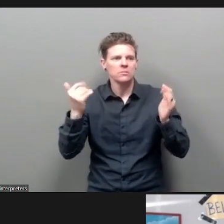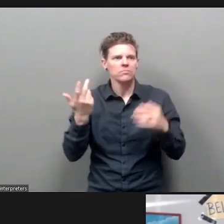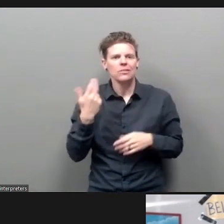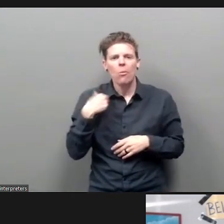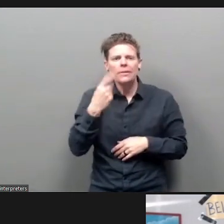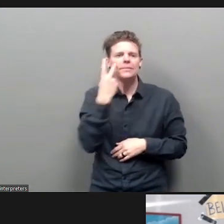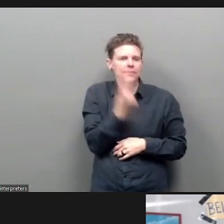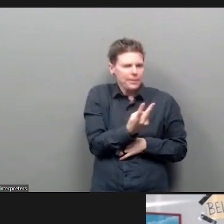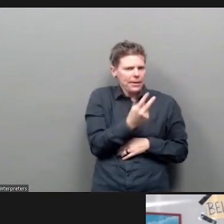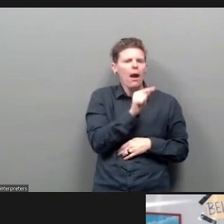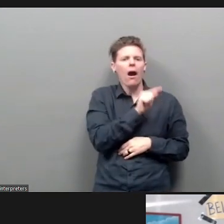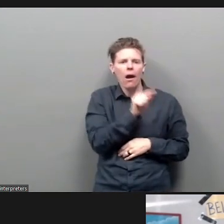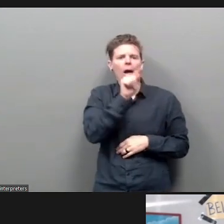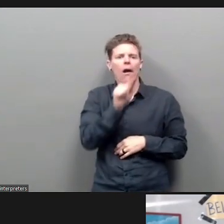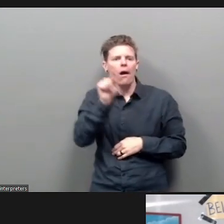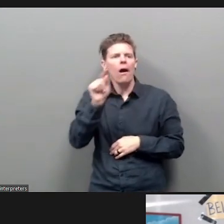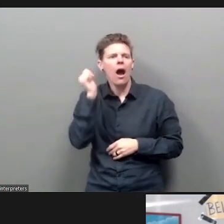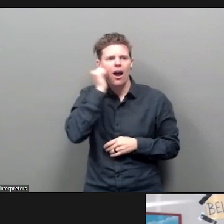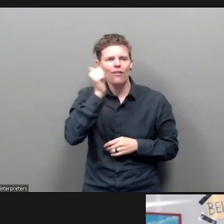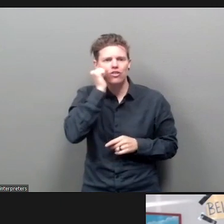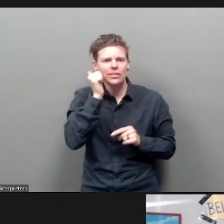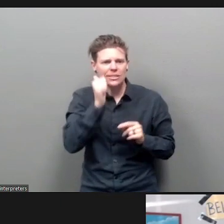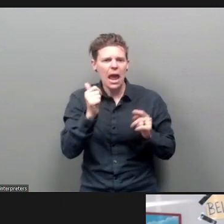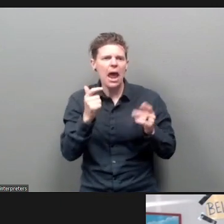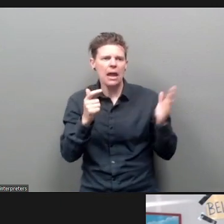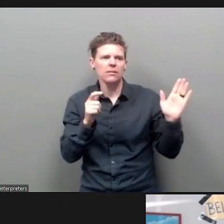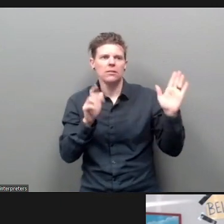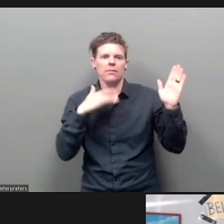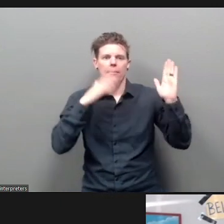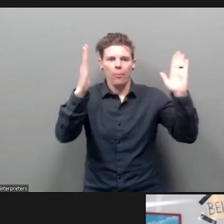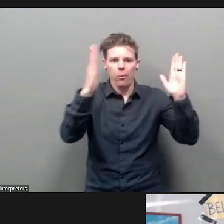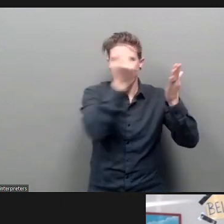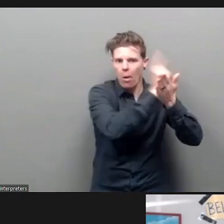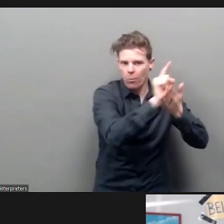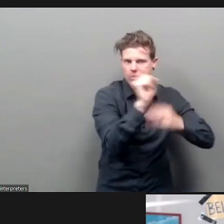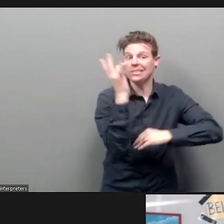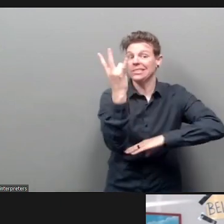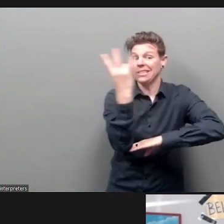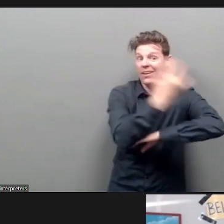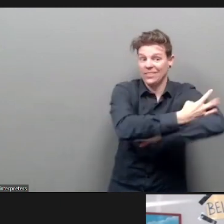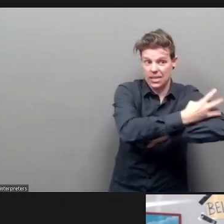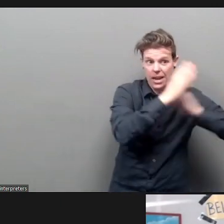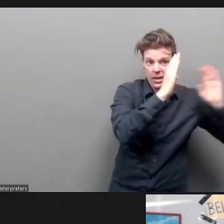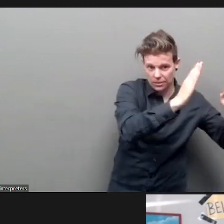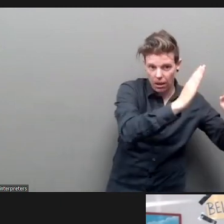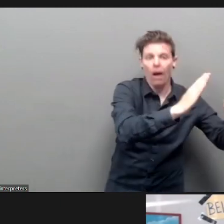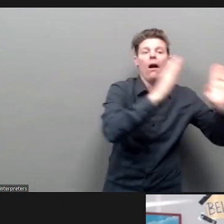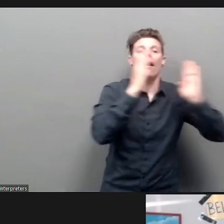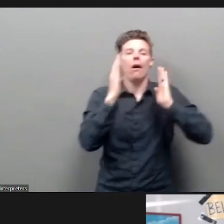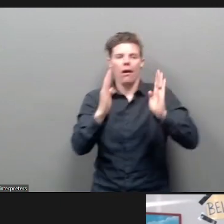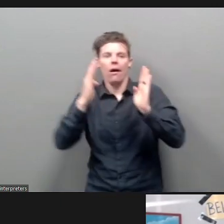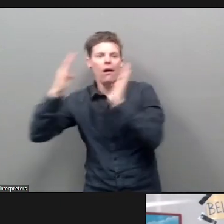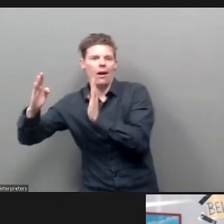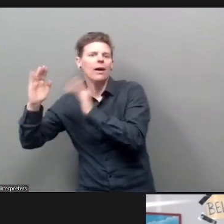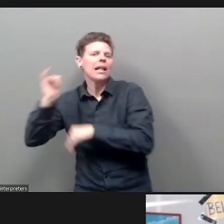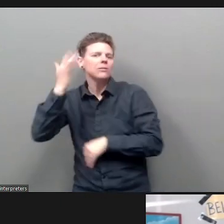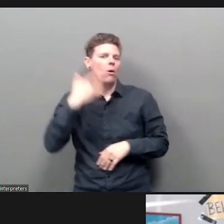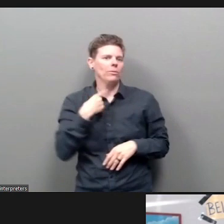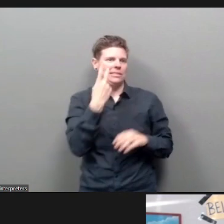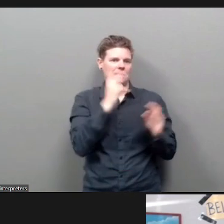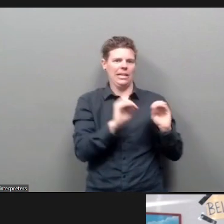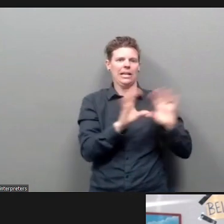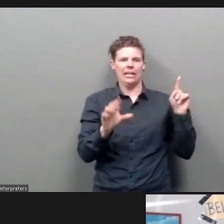sort of washes out differences. So two reasons test positivity can go up. One is that the number of tests